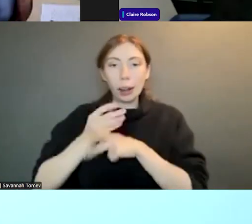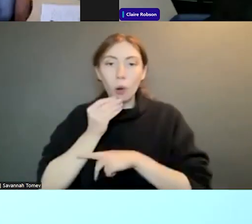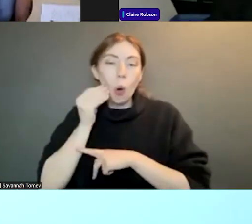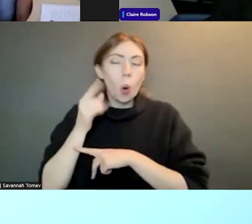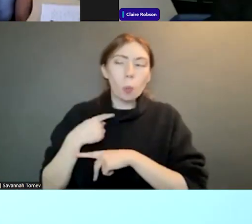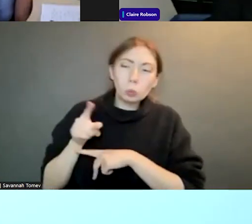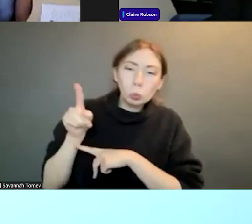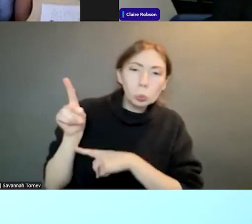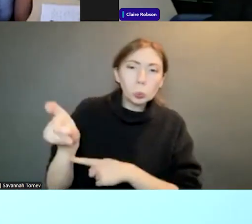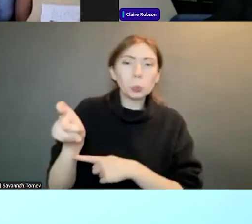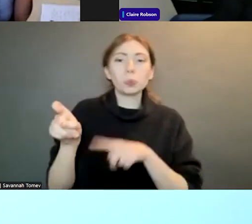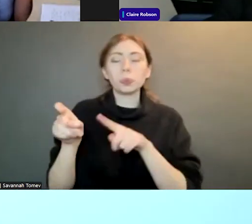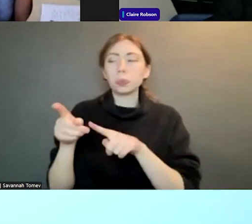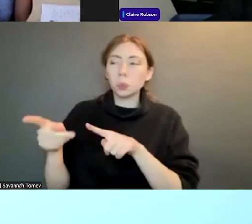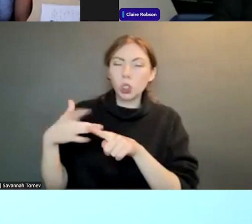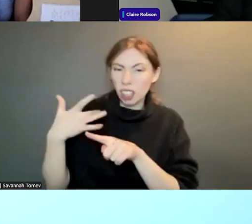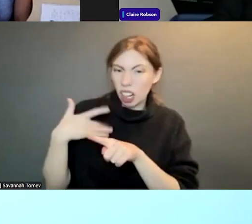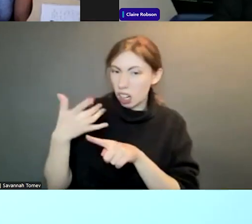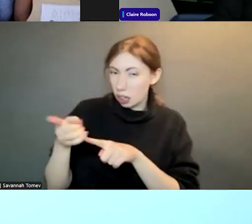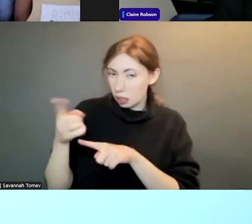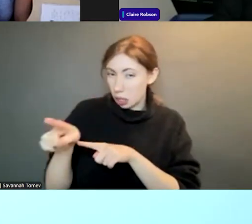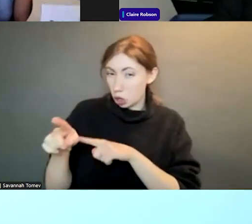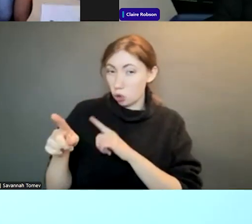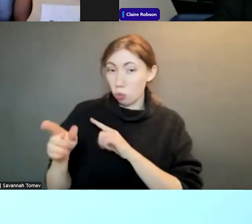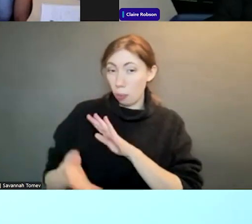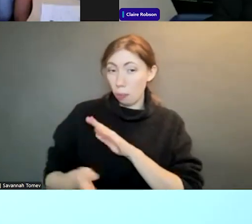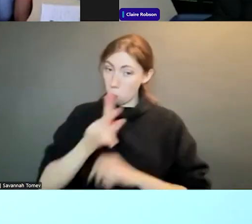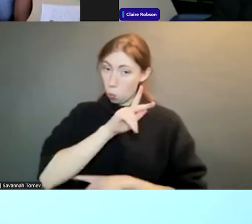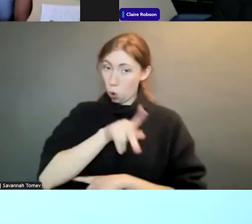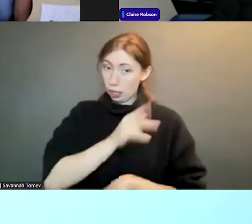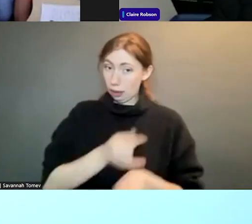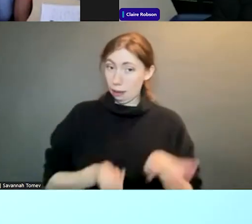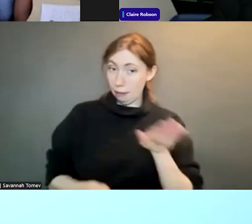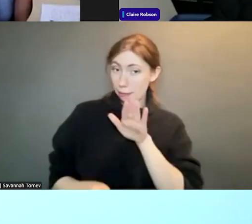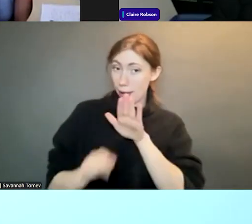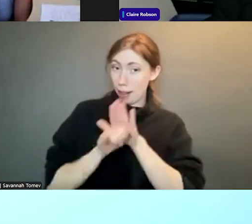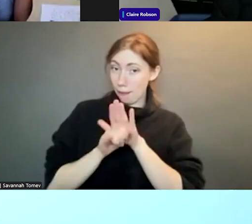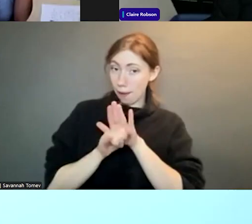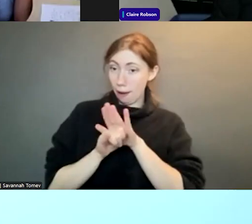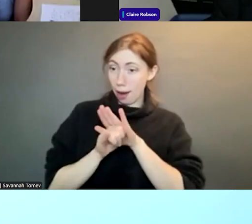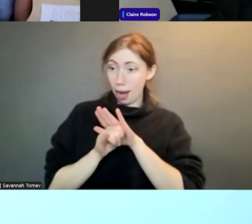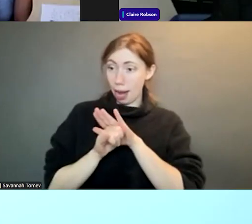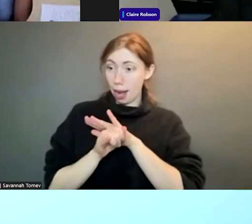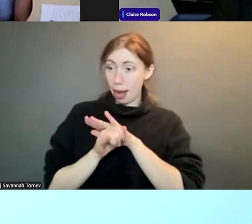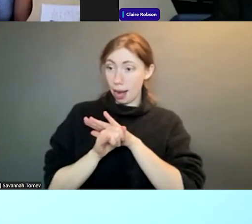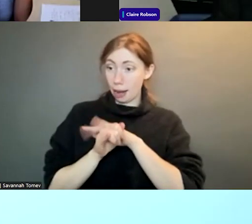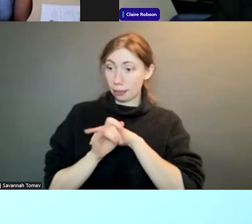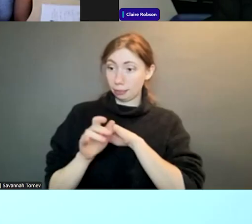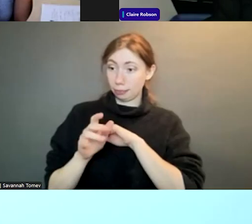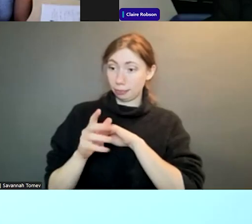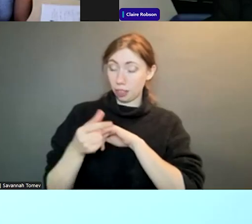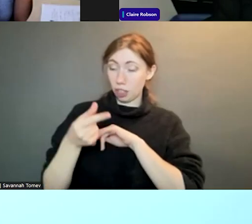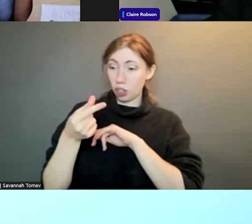had a person who identified as a member of gender and sexual minority. And the answer was